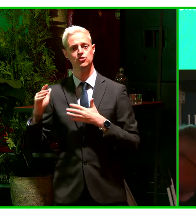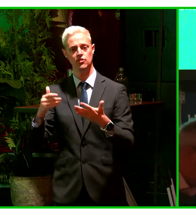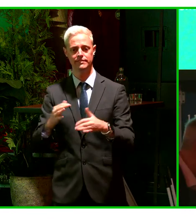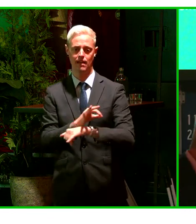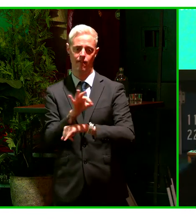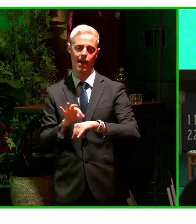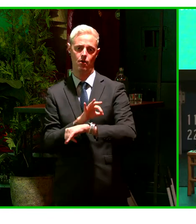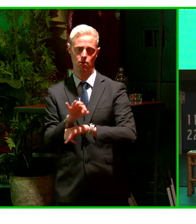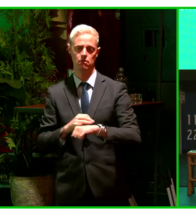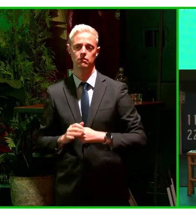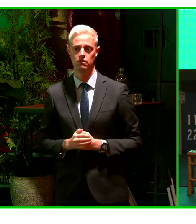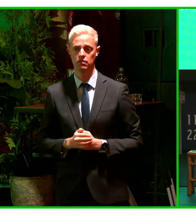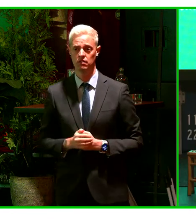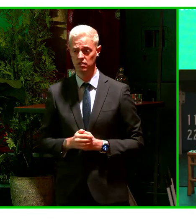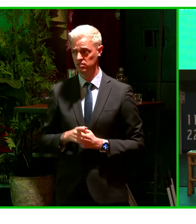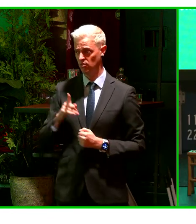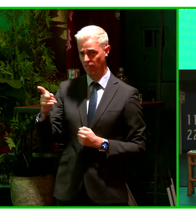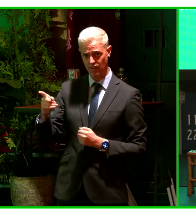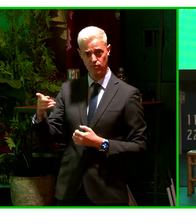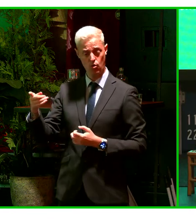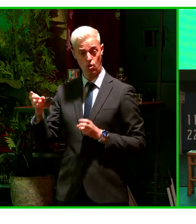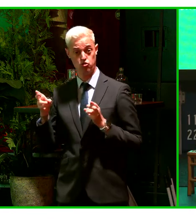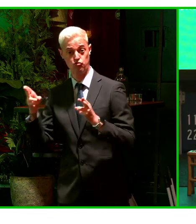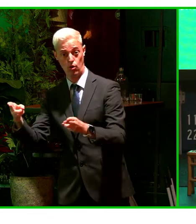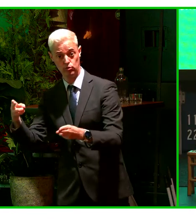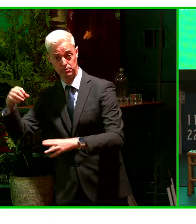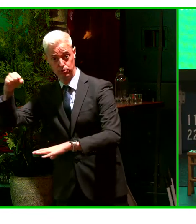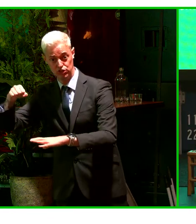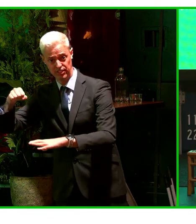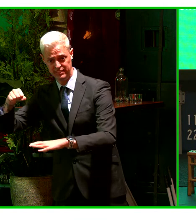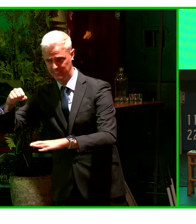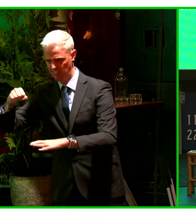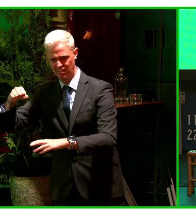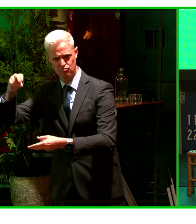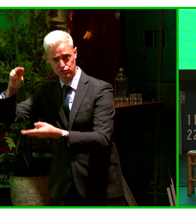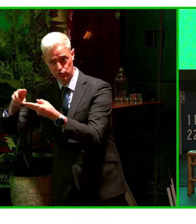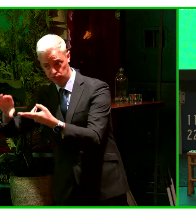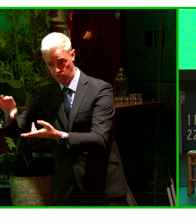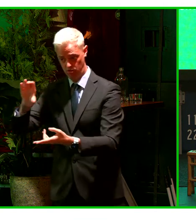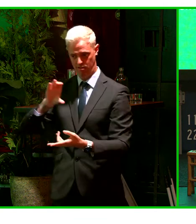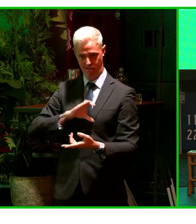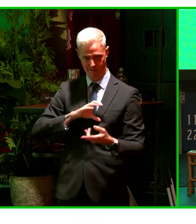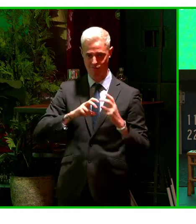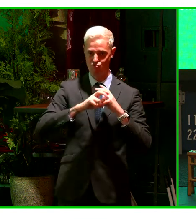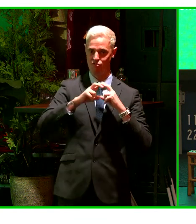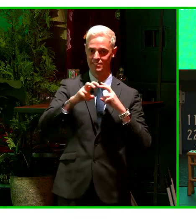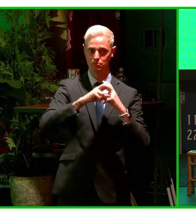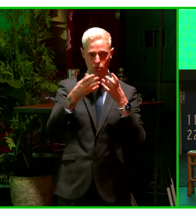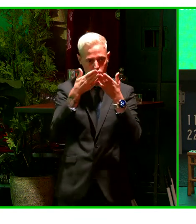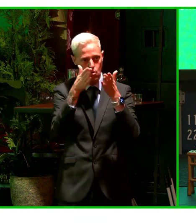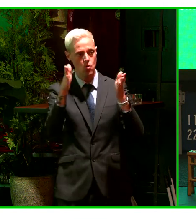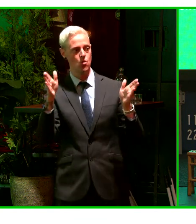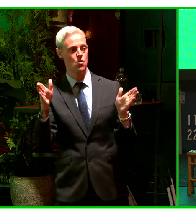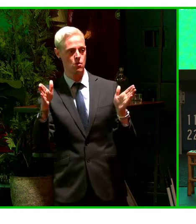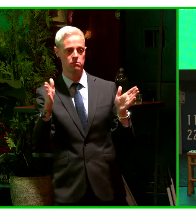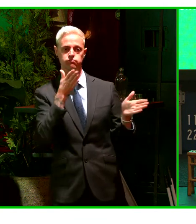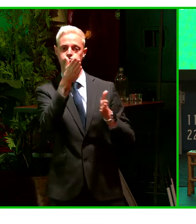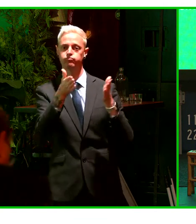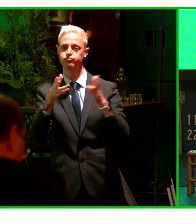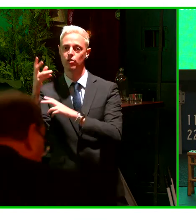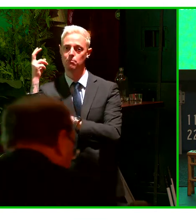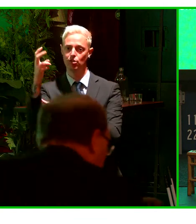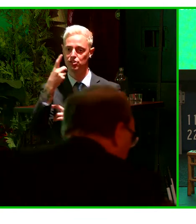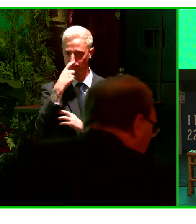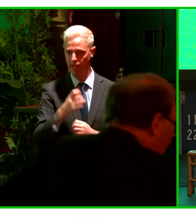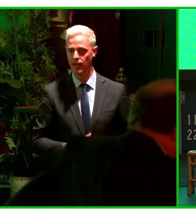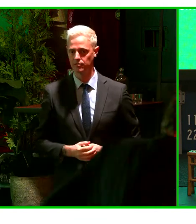top slicing the roads budget. If you can put things like that in place, then people actually genuinely have a public transport option that they could